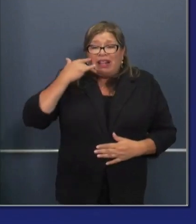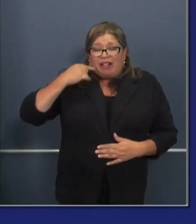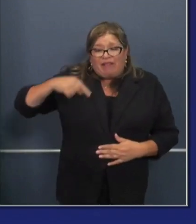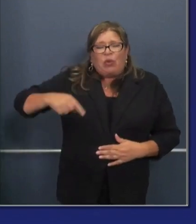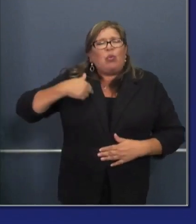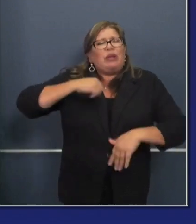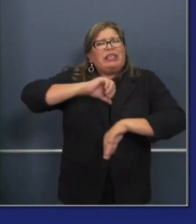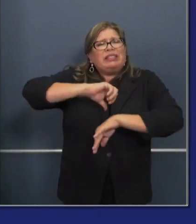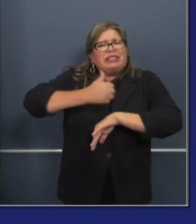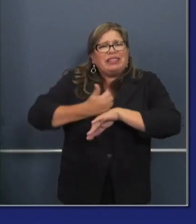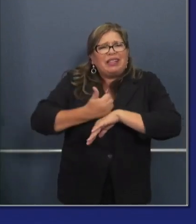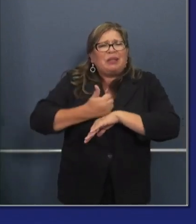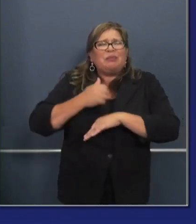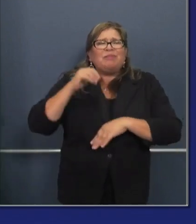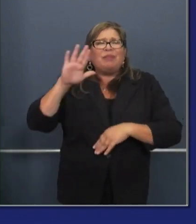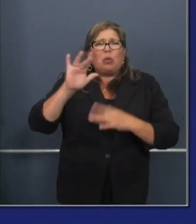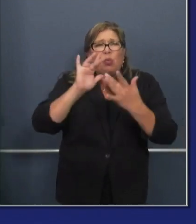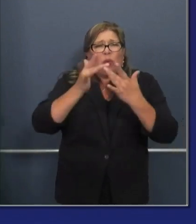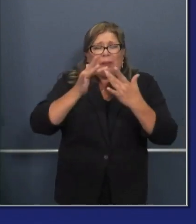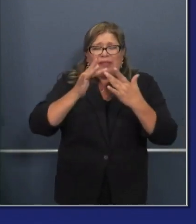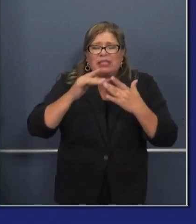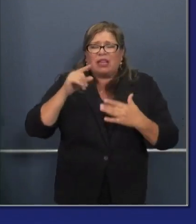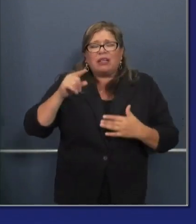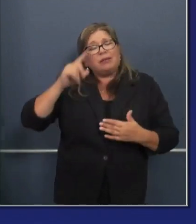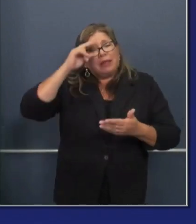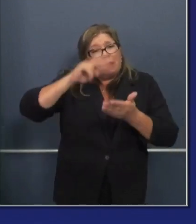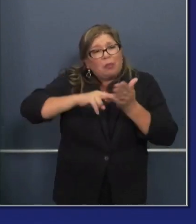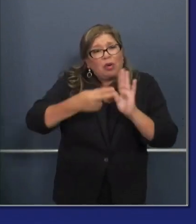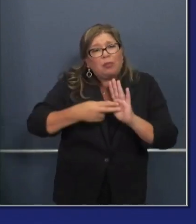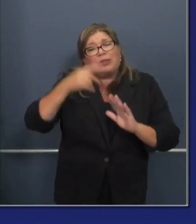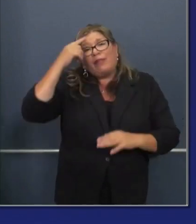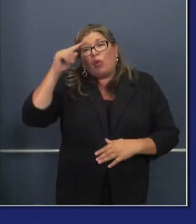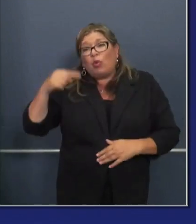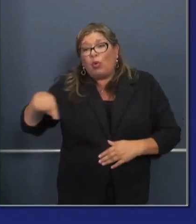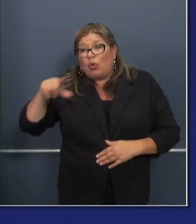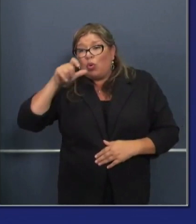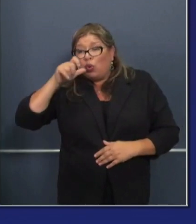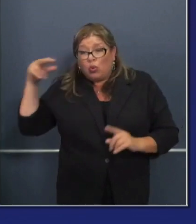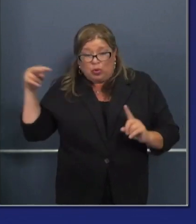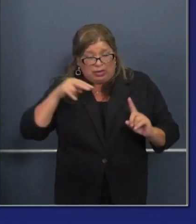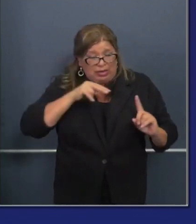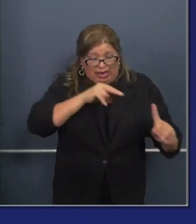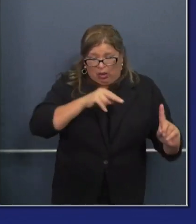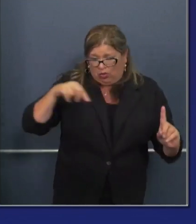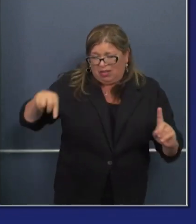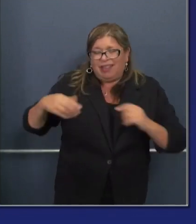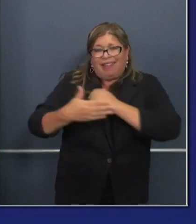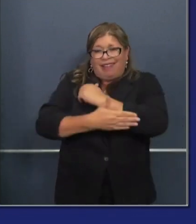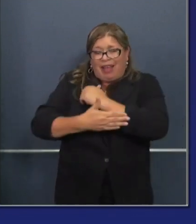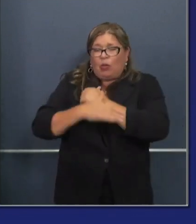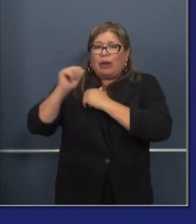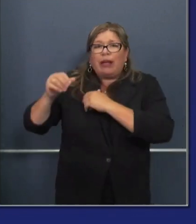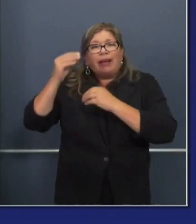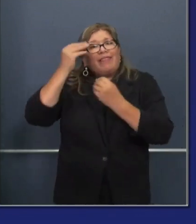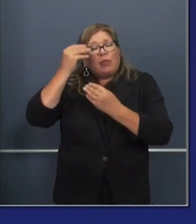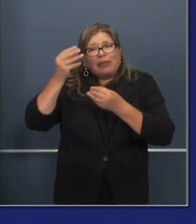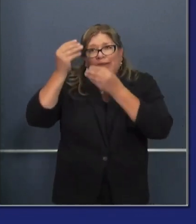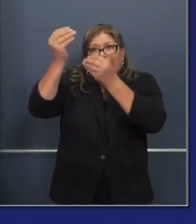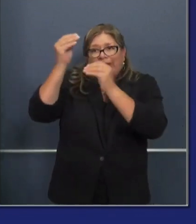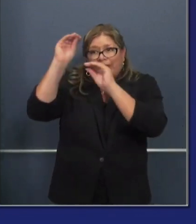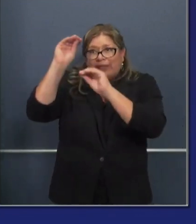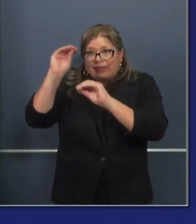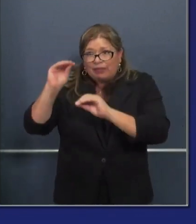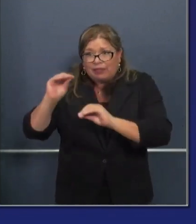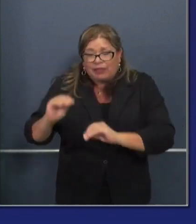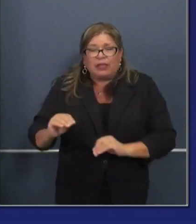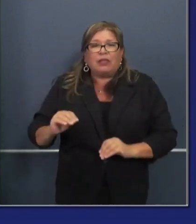platform that we launched a few weeks ago, and that we're in process of having an additional 20 counties join. That isn't